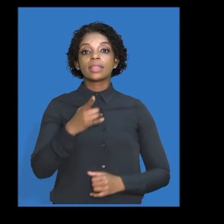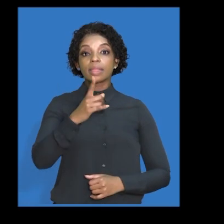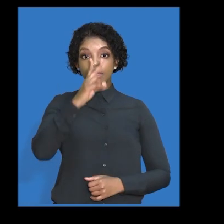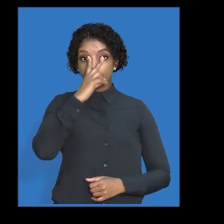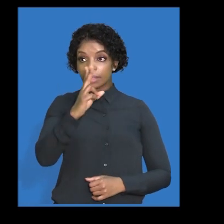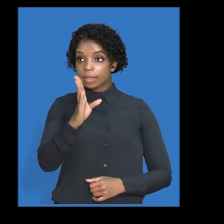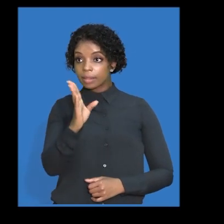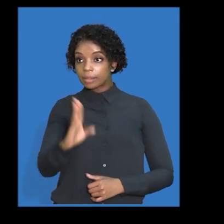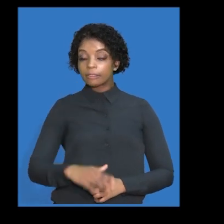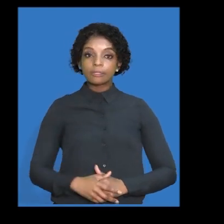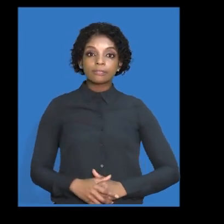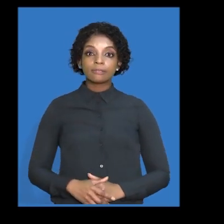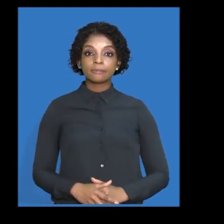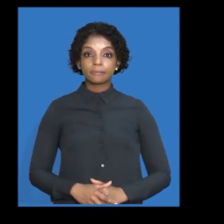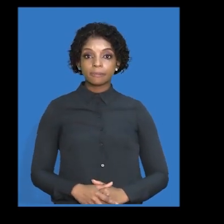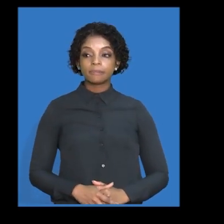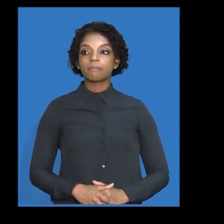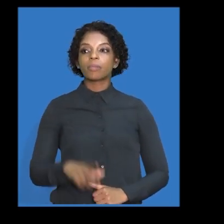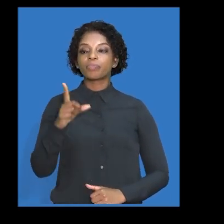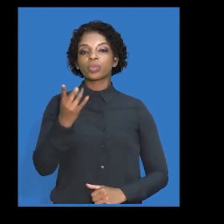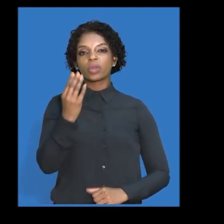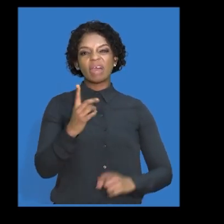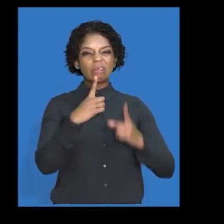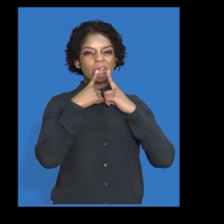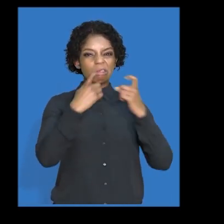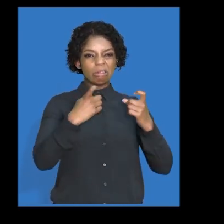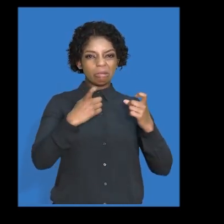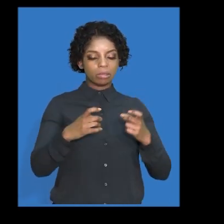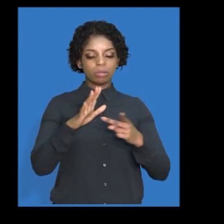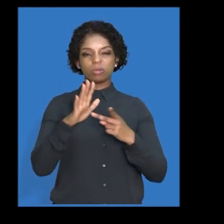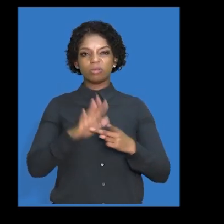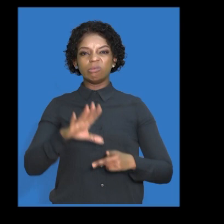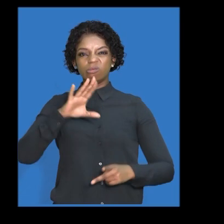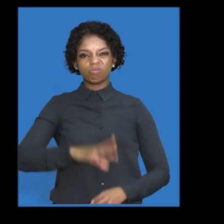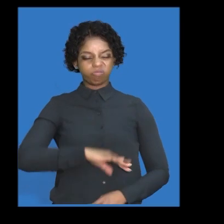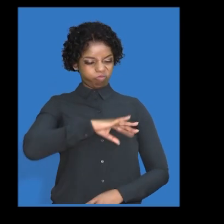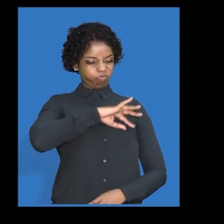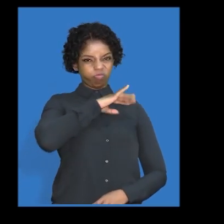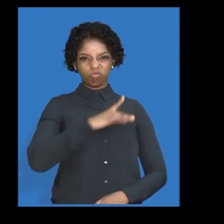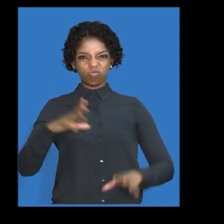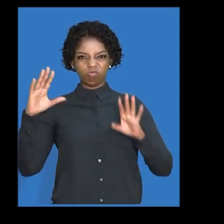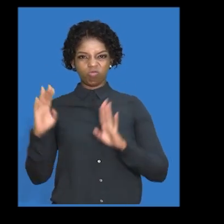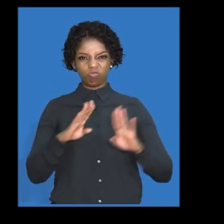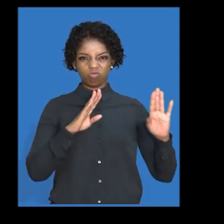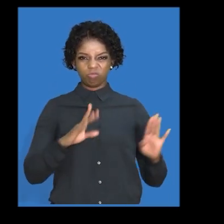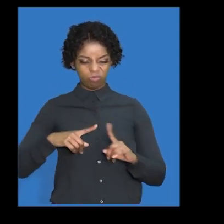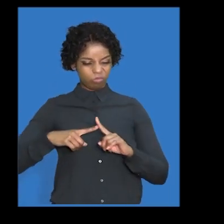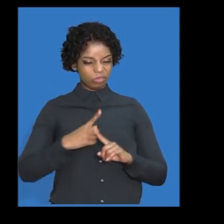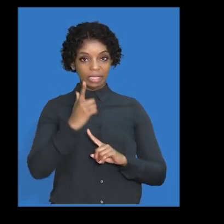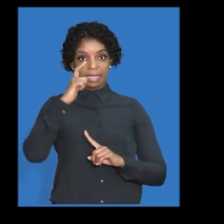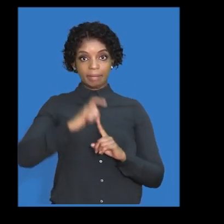your guys' answers, you've got complaining and aggressive that a lot of you guys picked there, and it